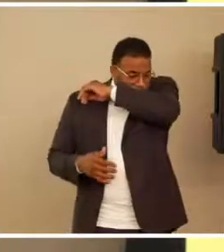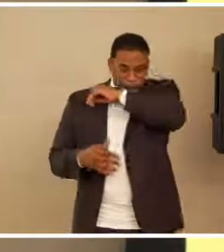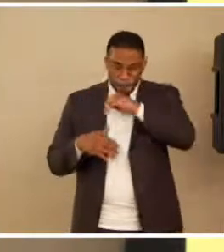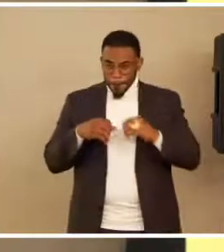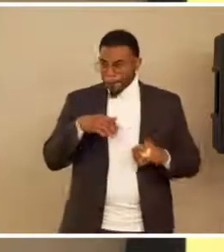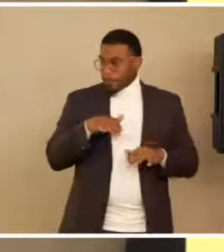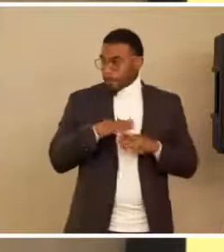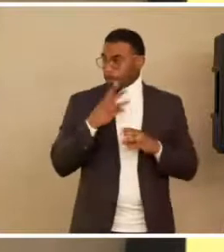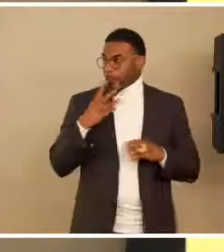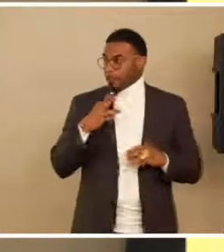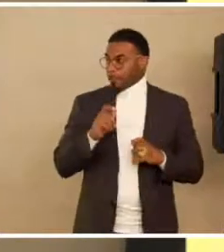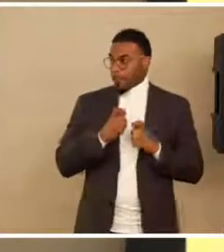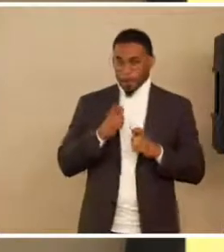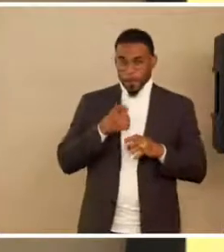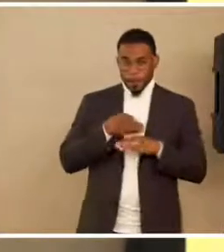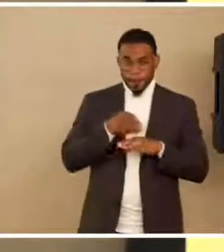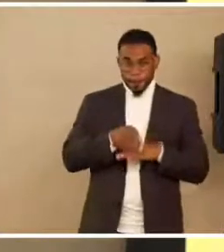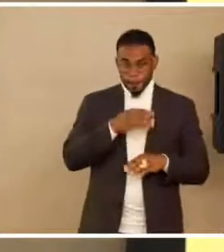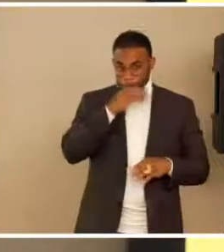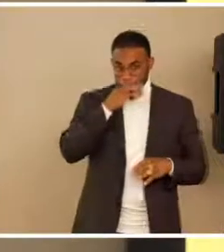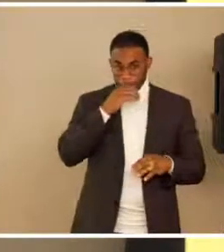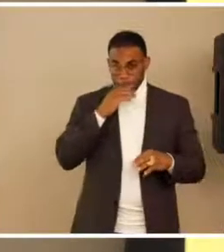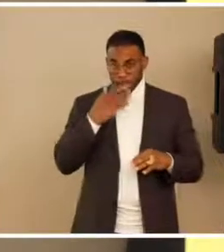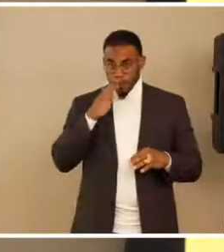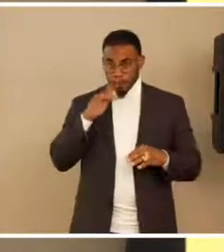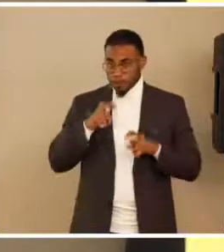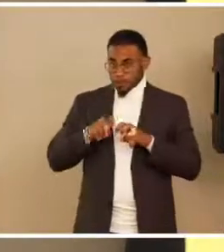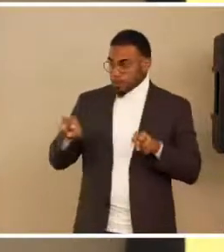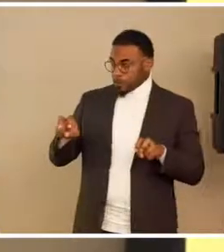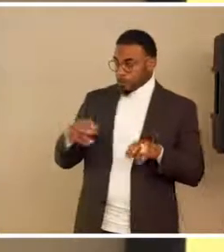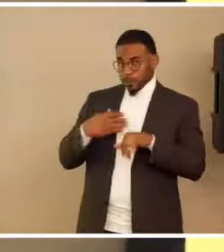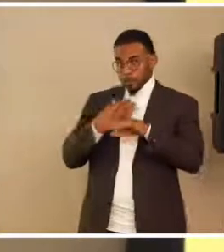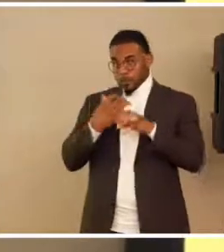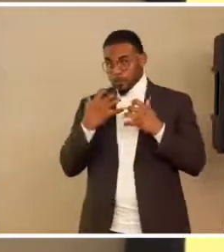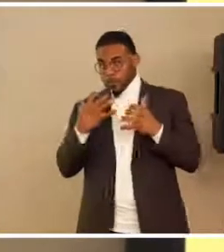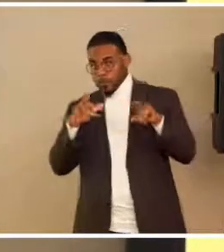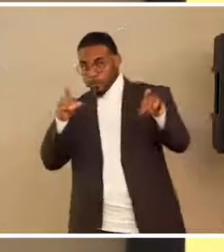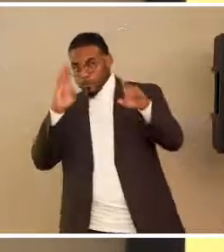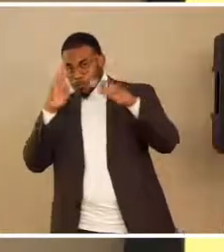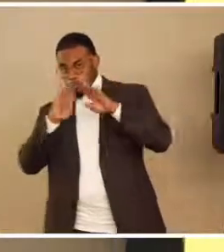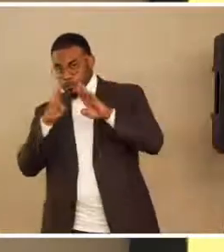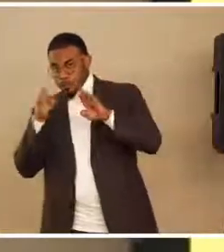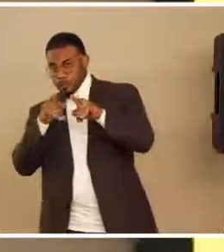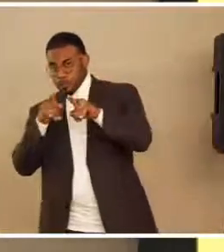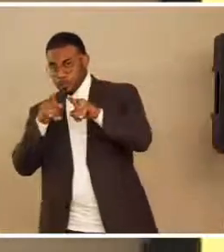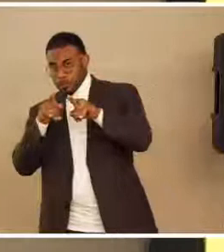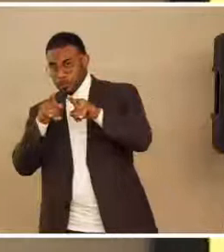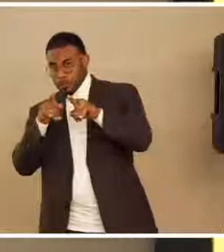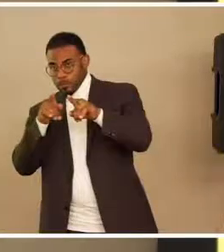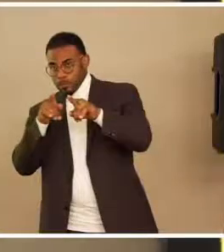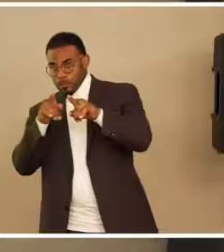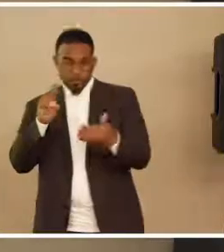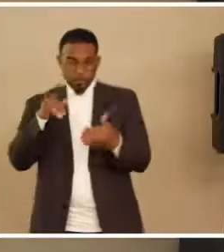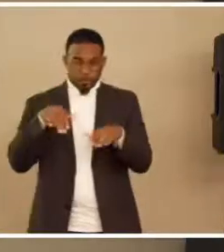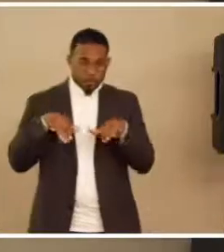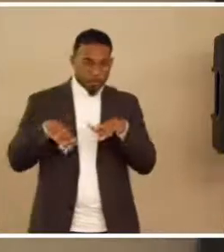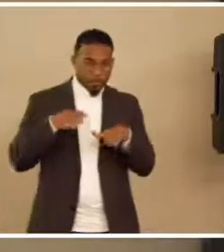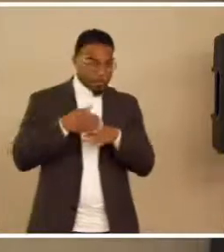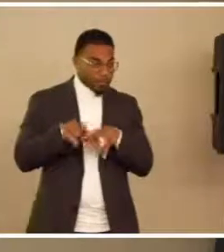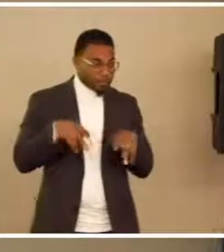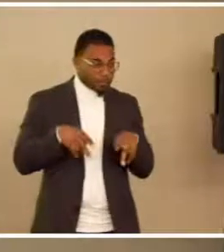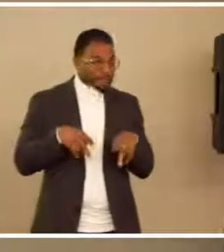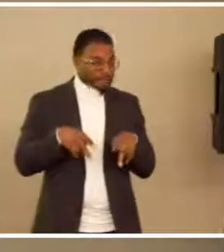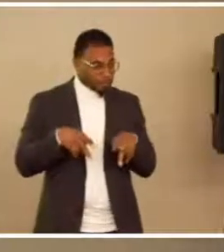Film Festival. Right after this, we'll say goodbye to our virtual audience. We will open that door to our DJ after